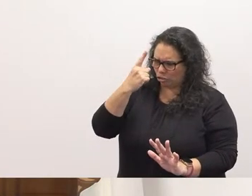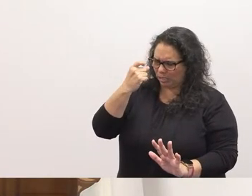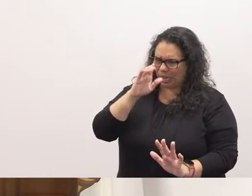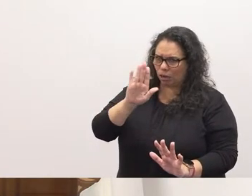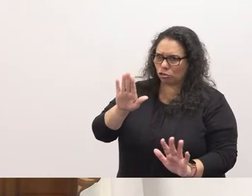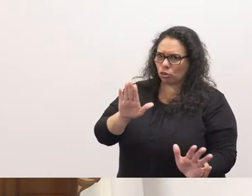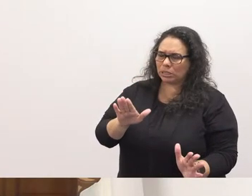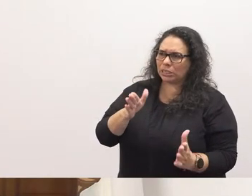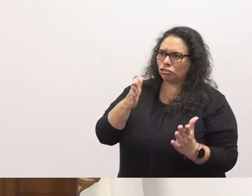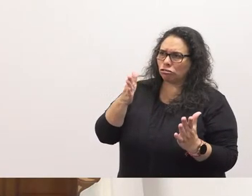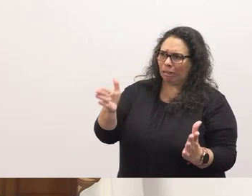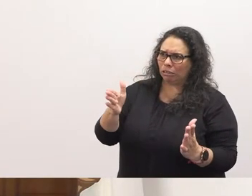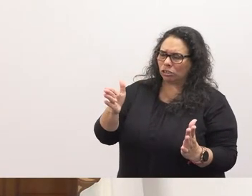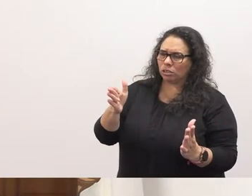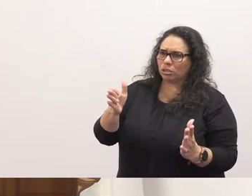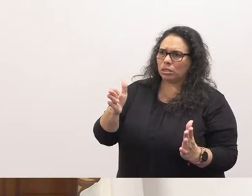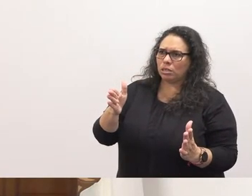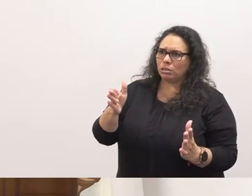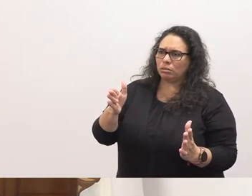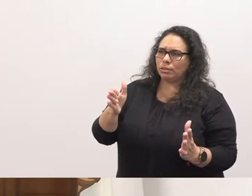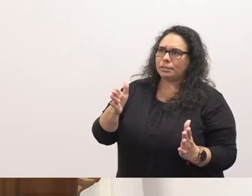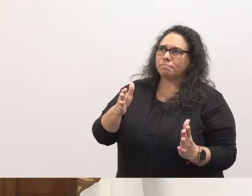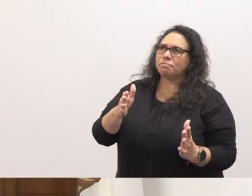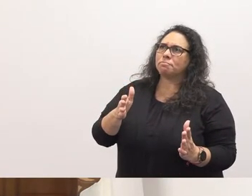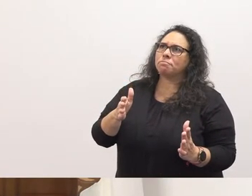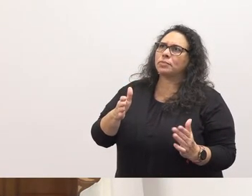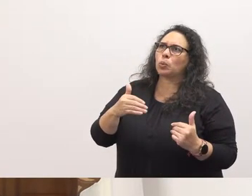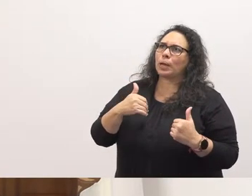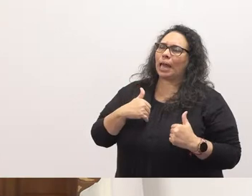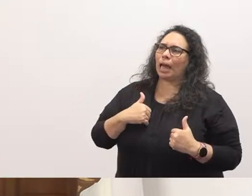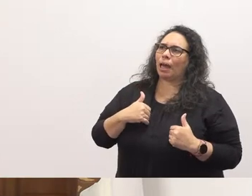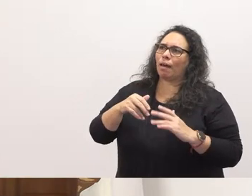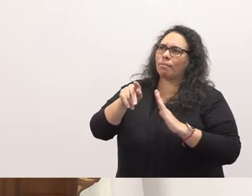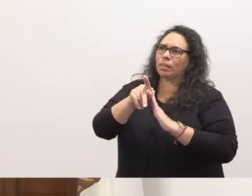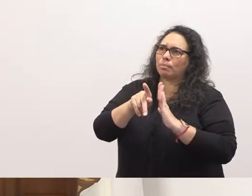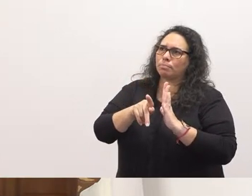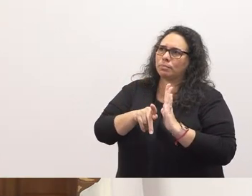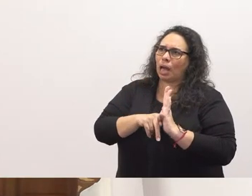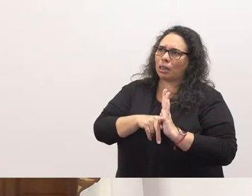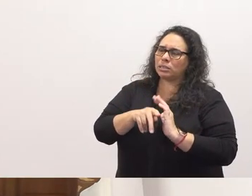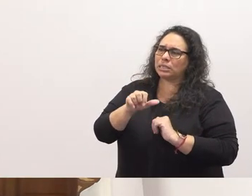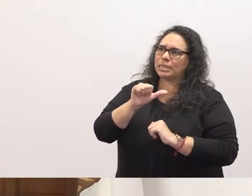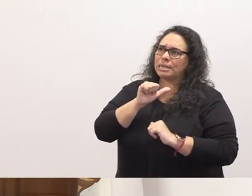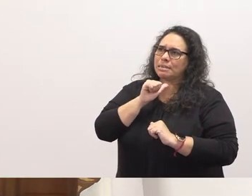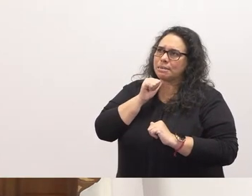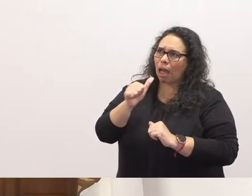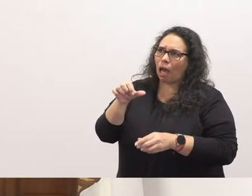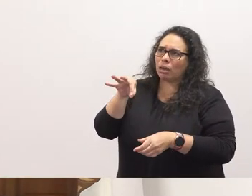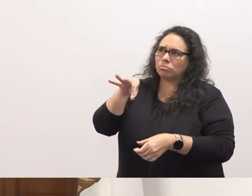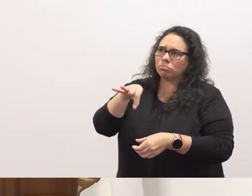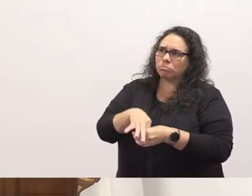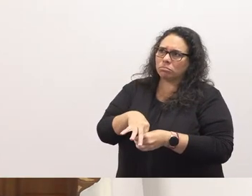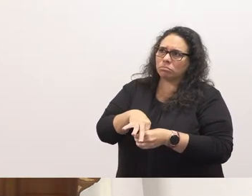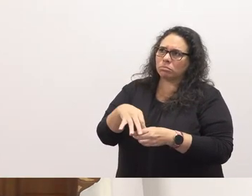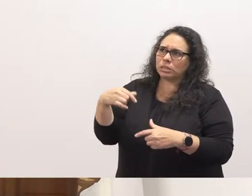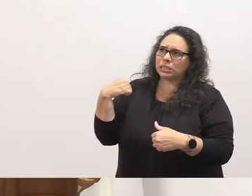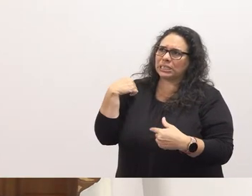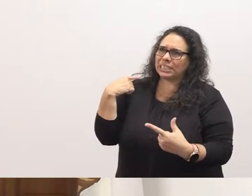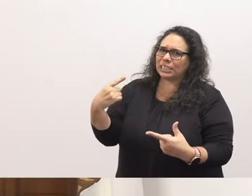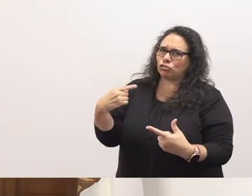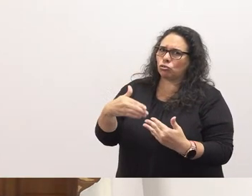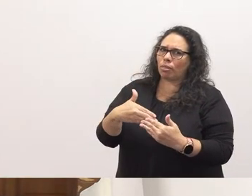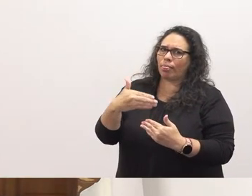we would have the policies and not take action on them until the